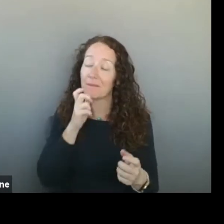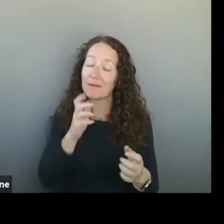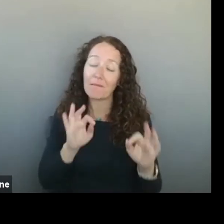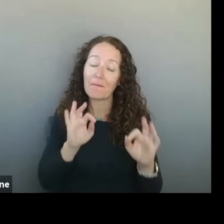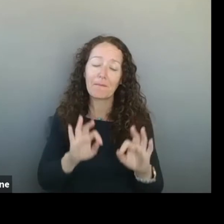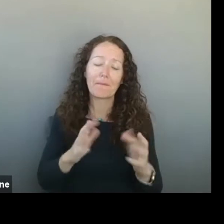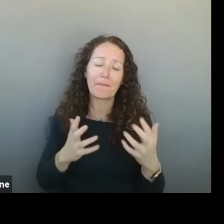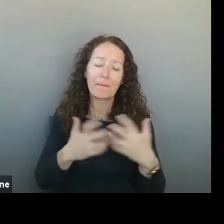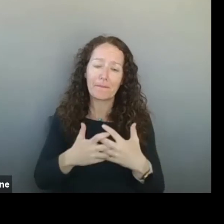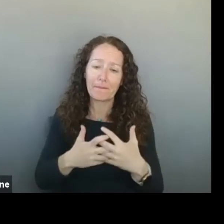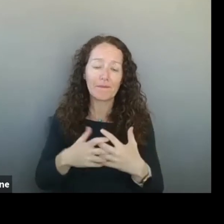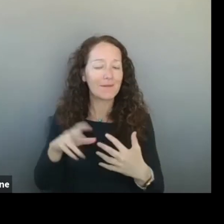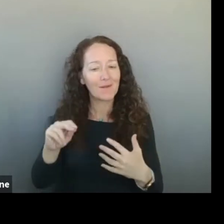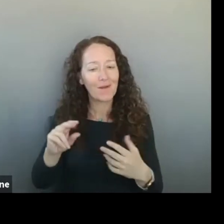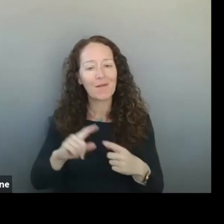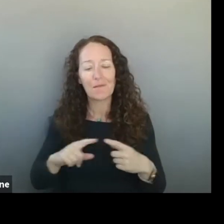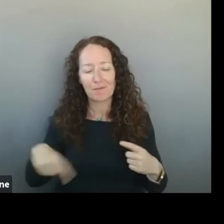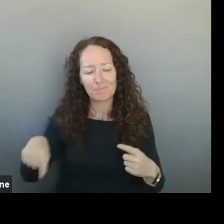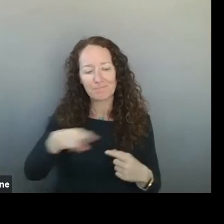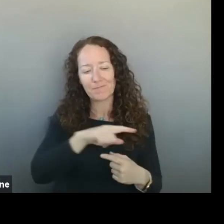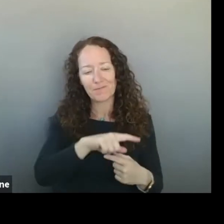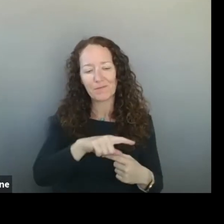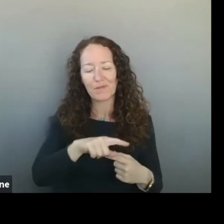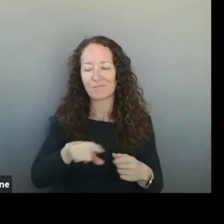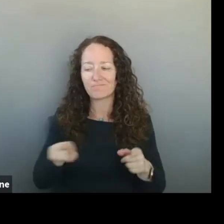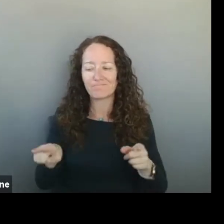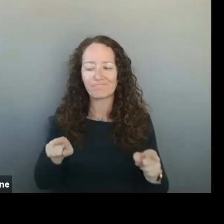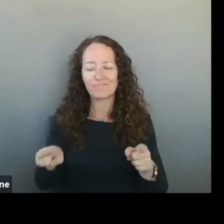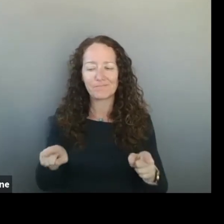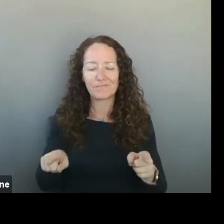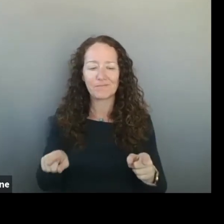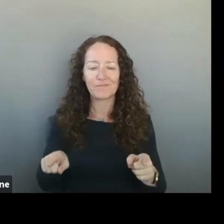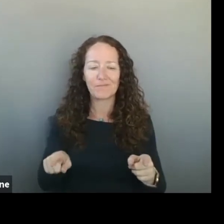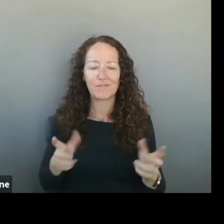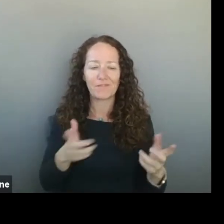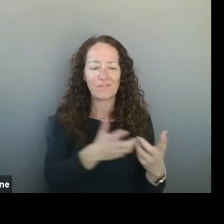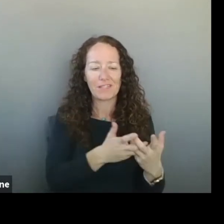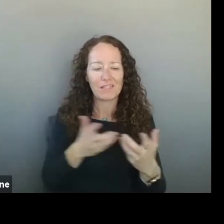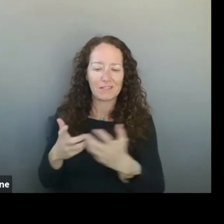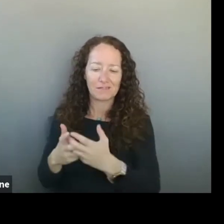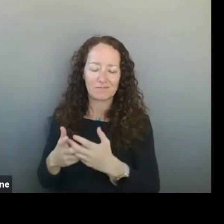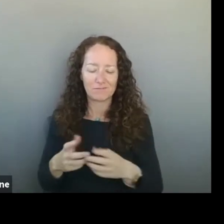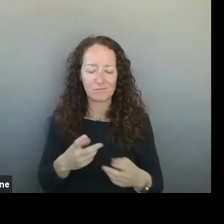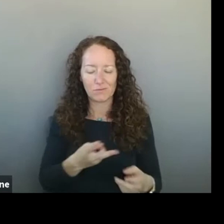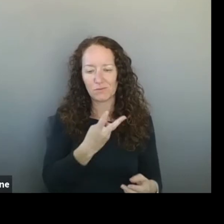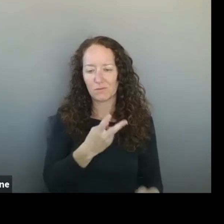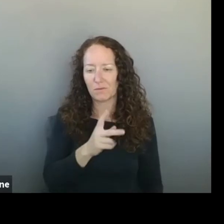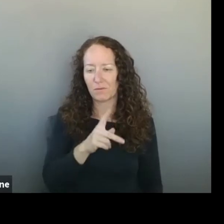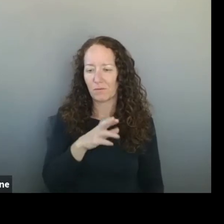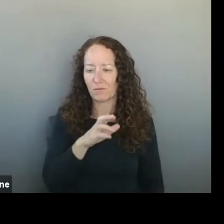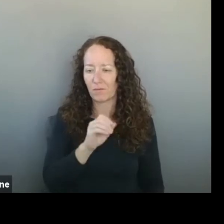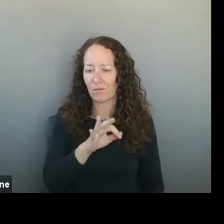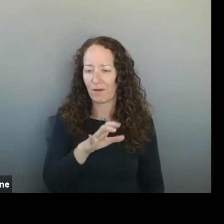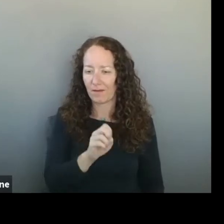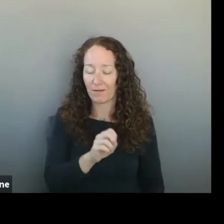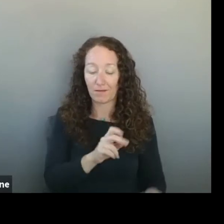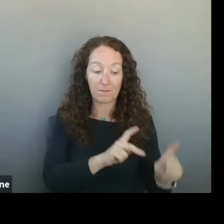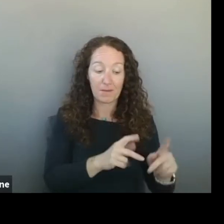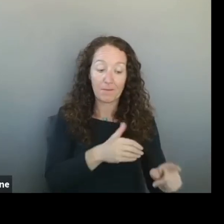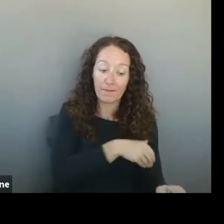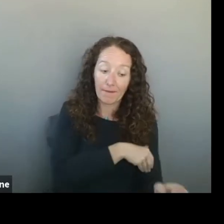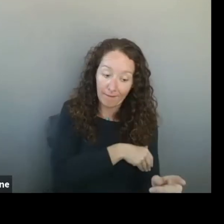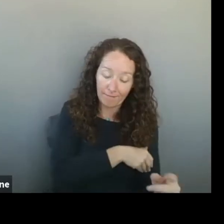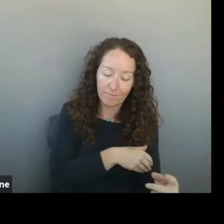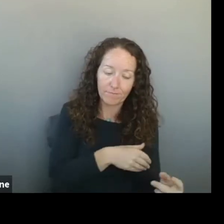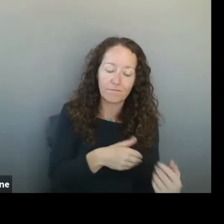into one of two profiles. There are those who have power and